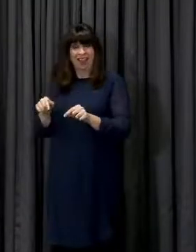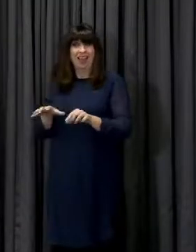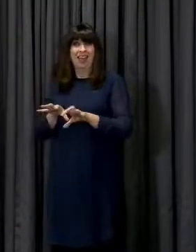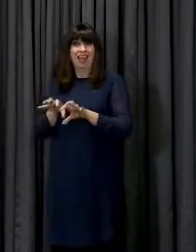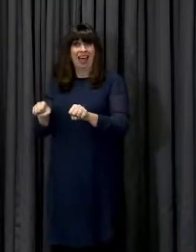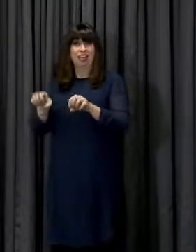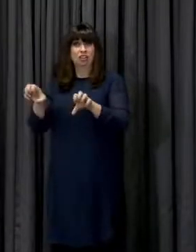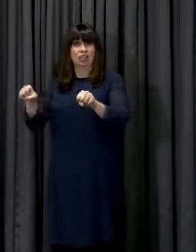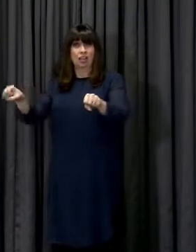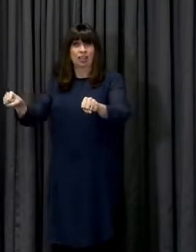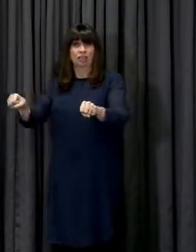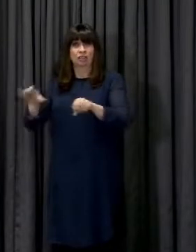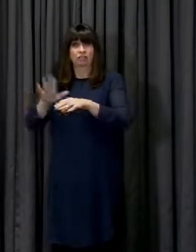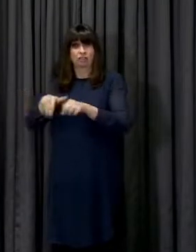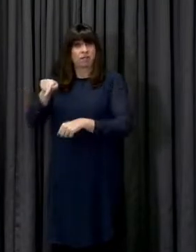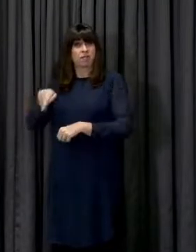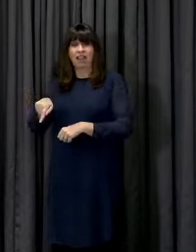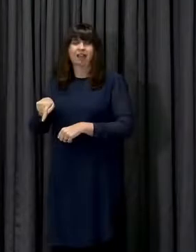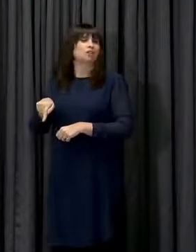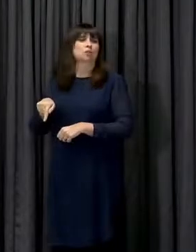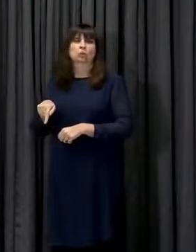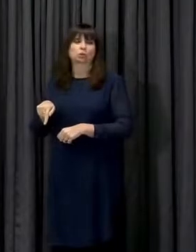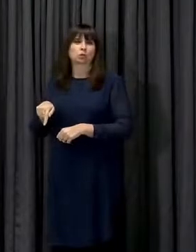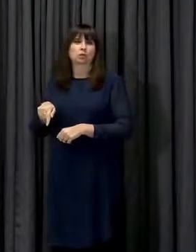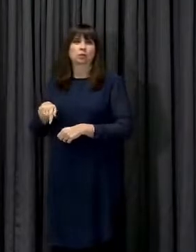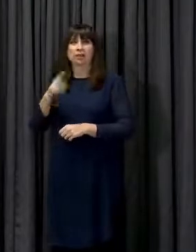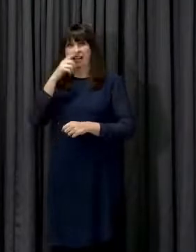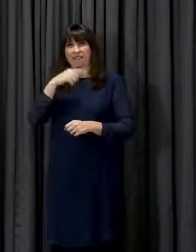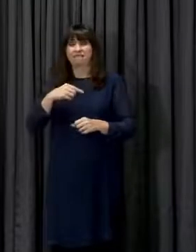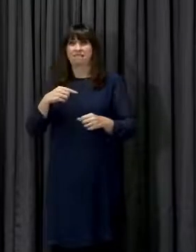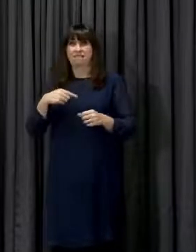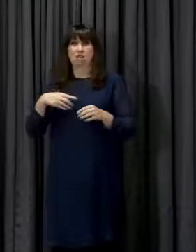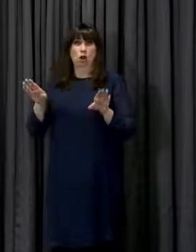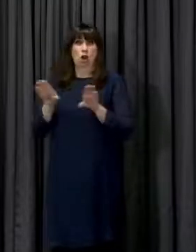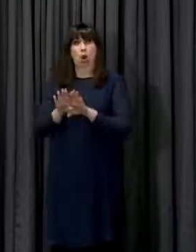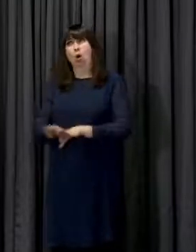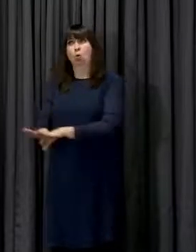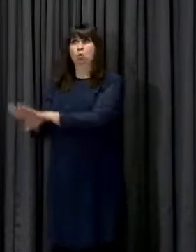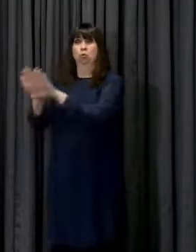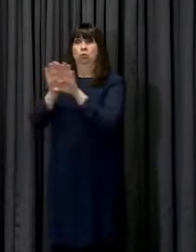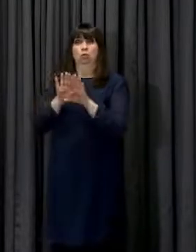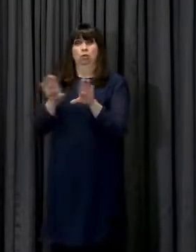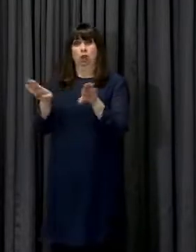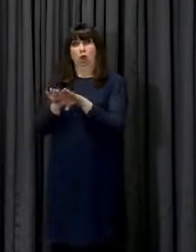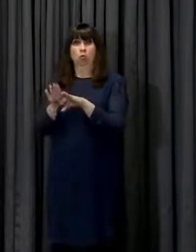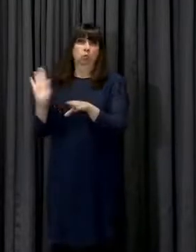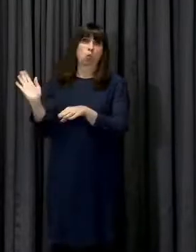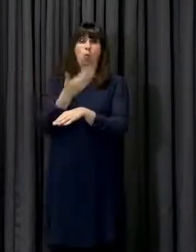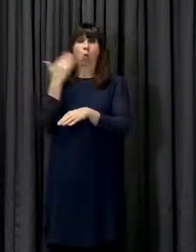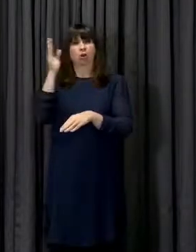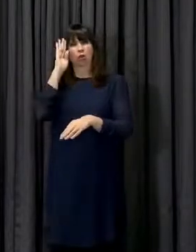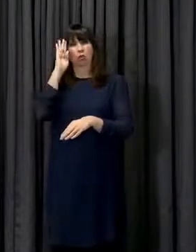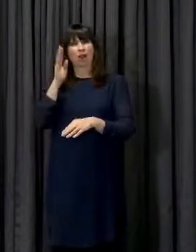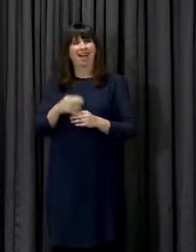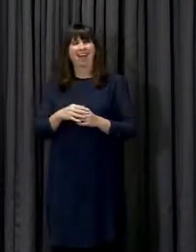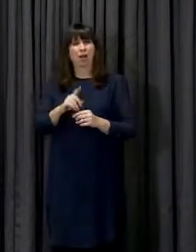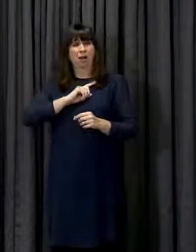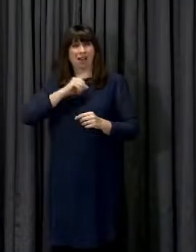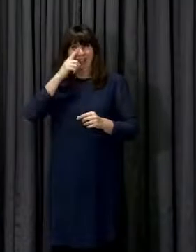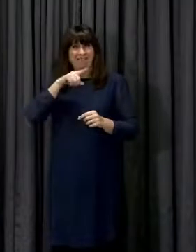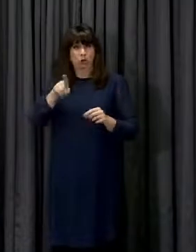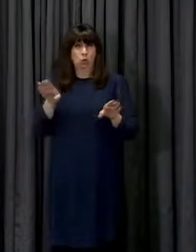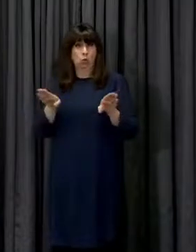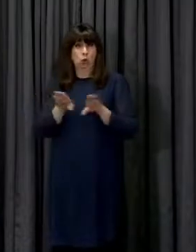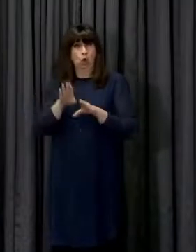harm that you could reduce and avoid by closing all of them. What we do know, though, is that closing schools causes real